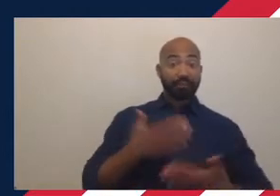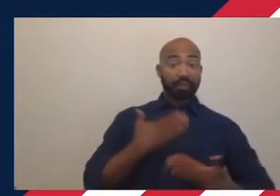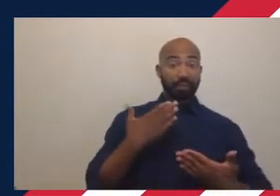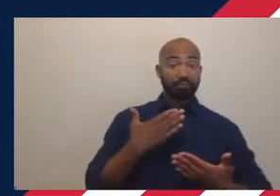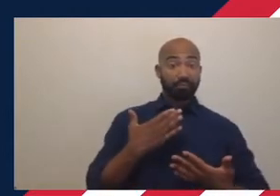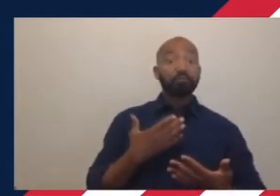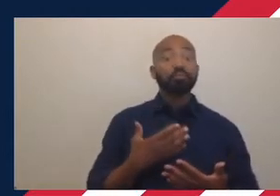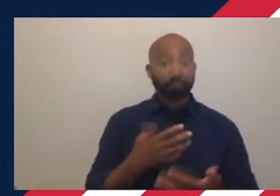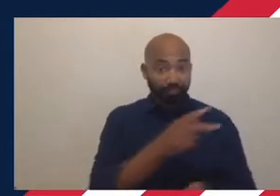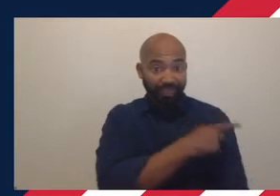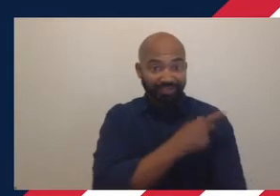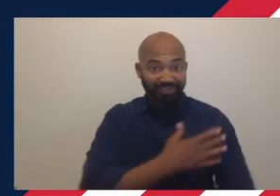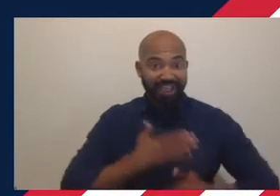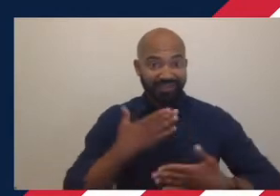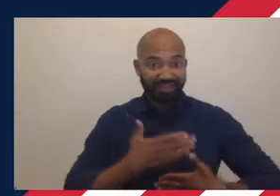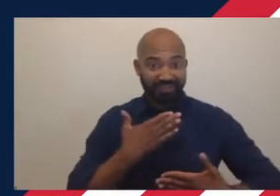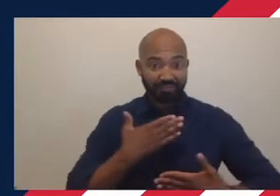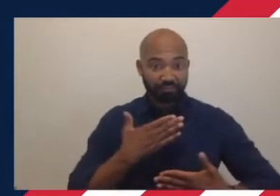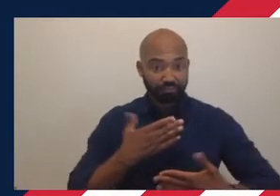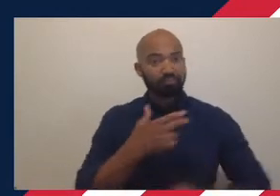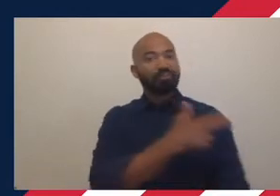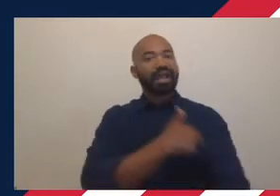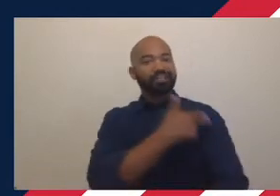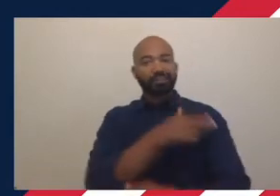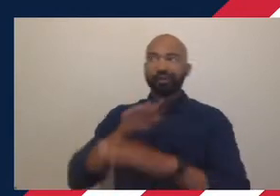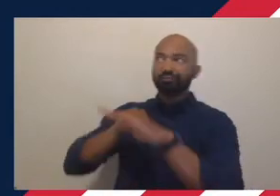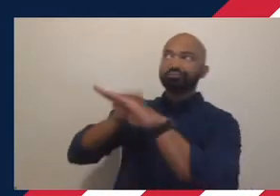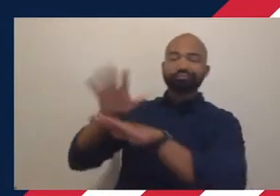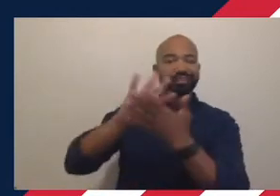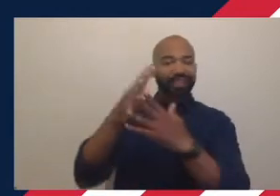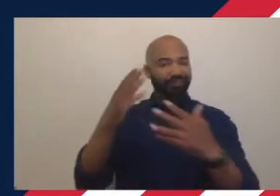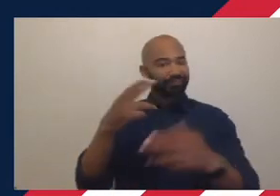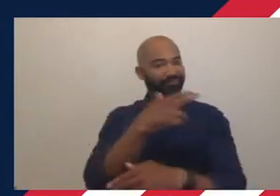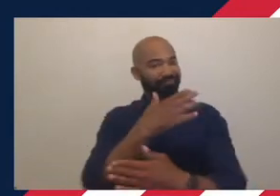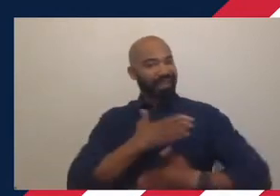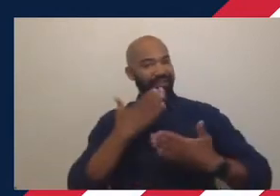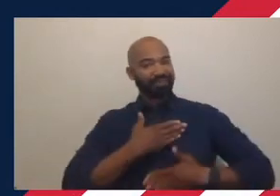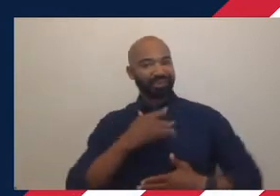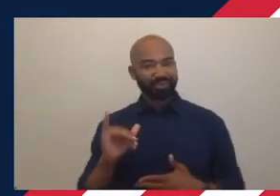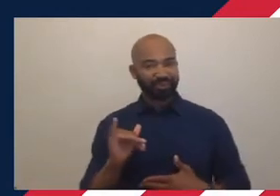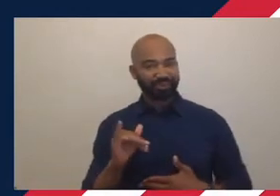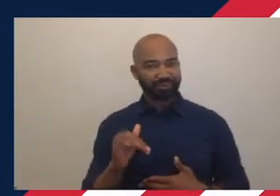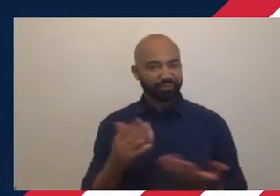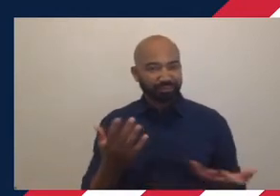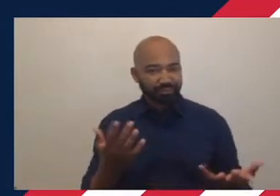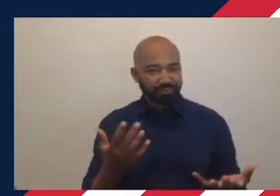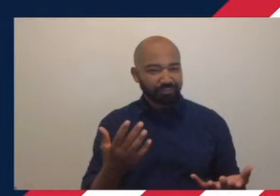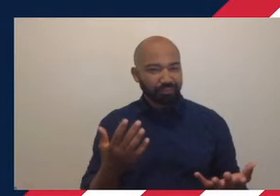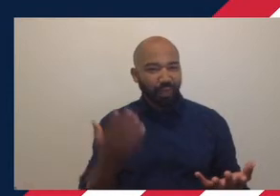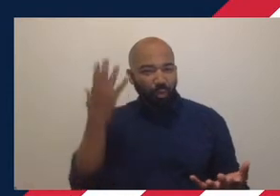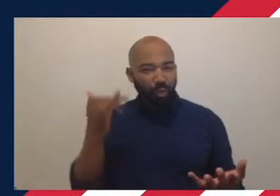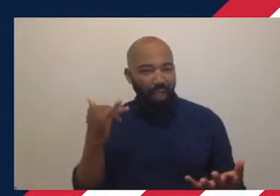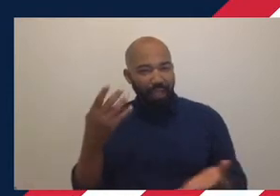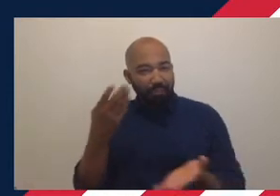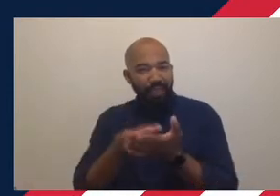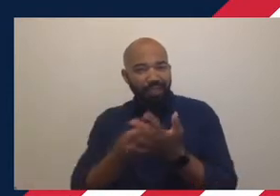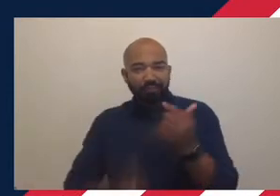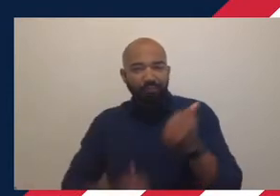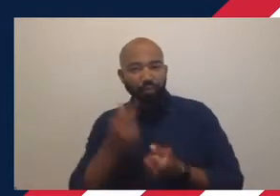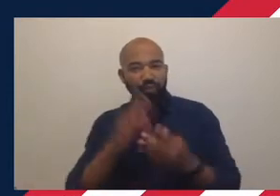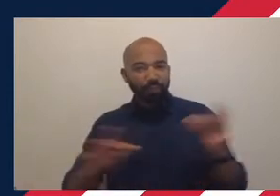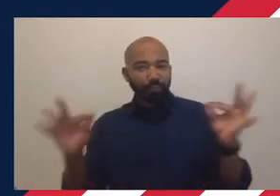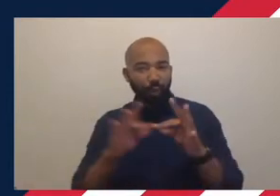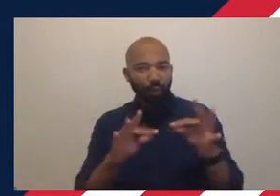the hospital. It's common sense, and I don't know why money trumps all that, and they don't understand